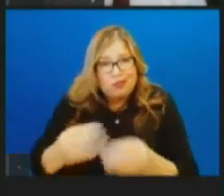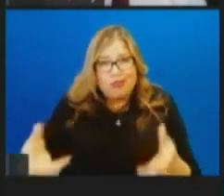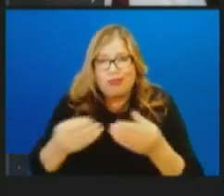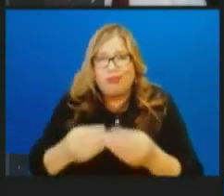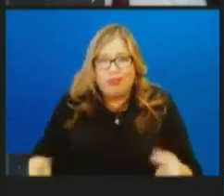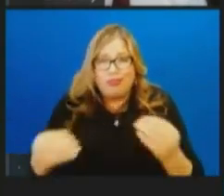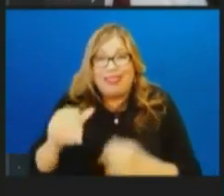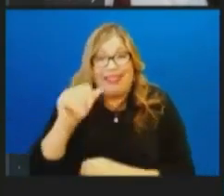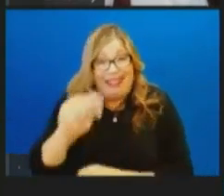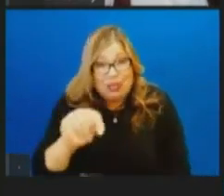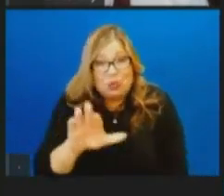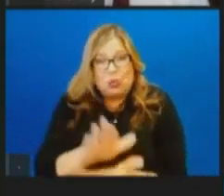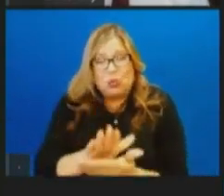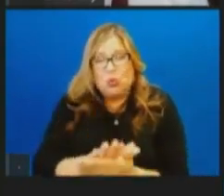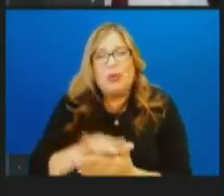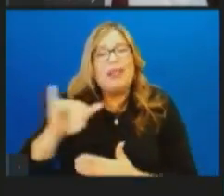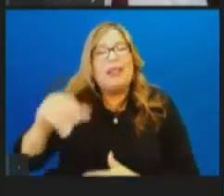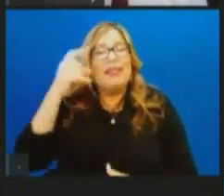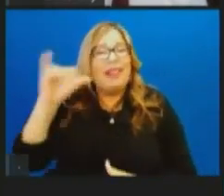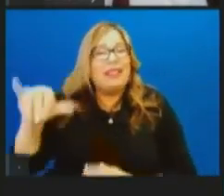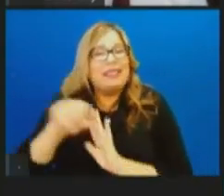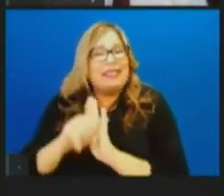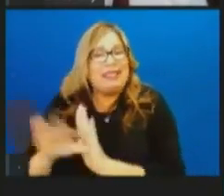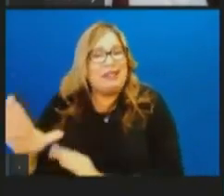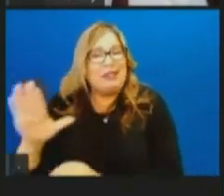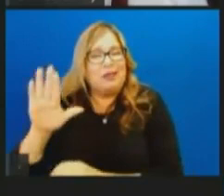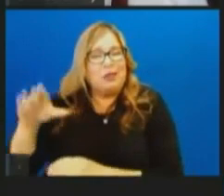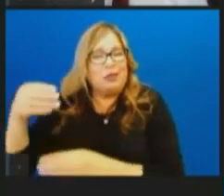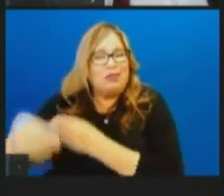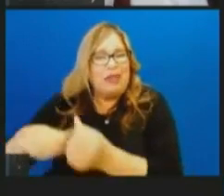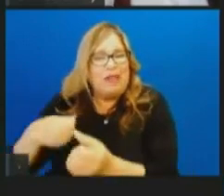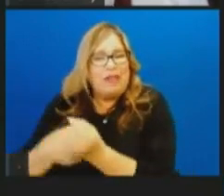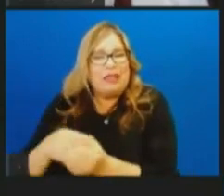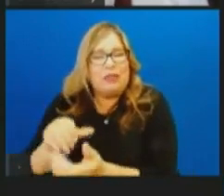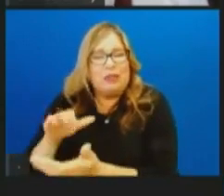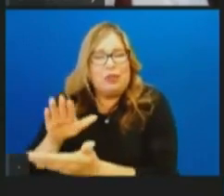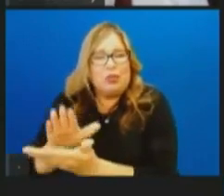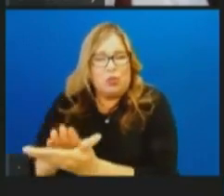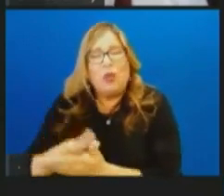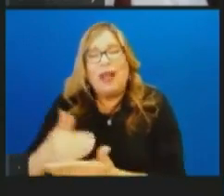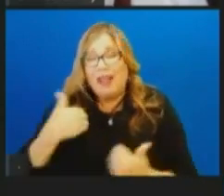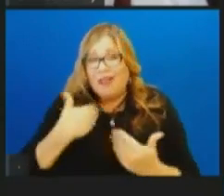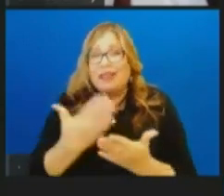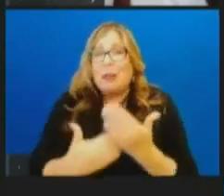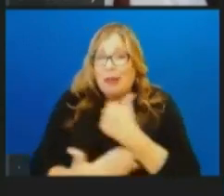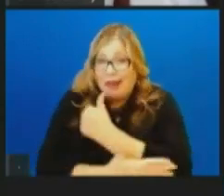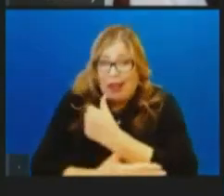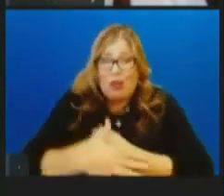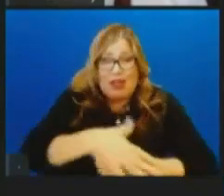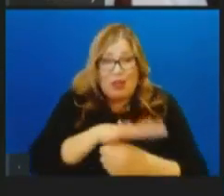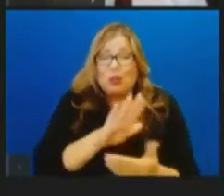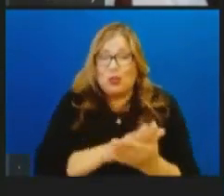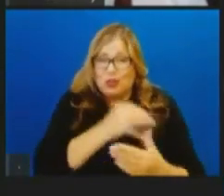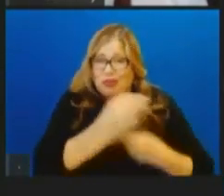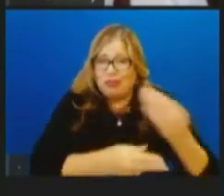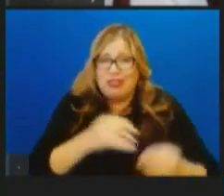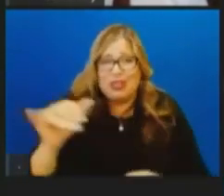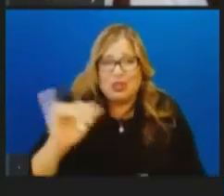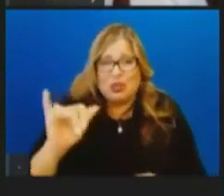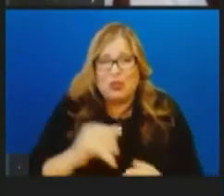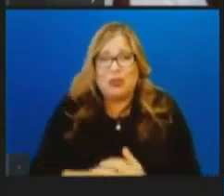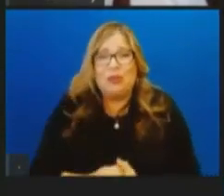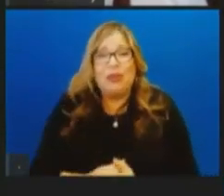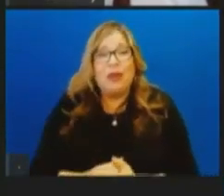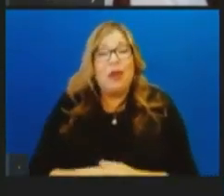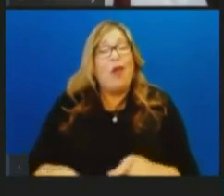school district supported as well. And then a tremendous amount of work to get over 15 million at home